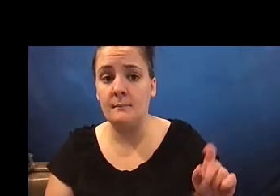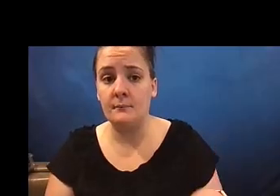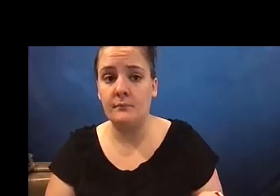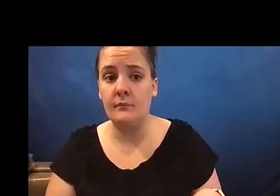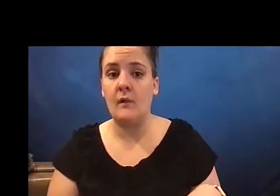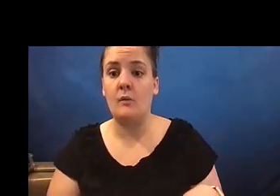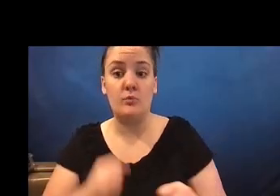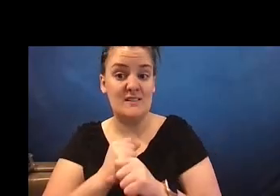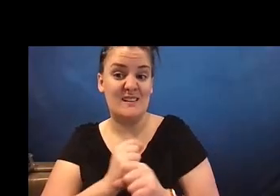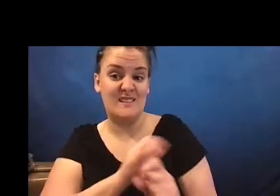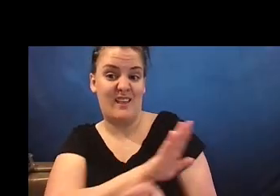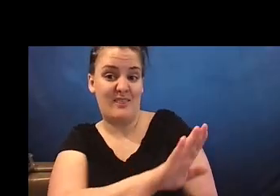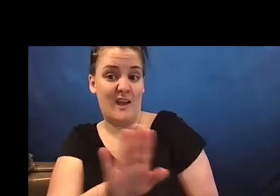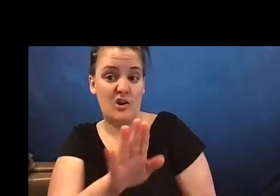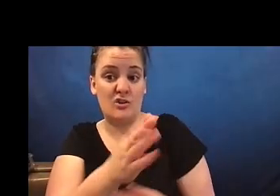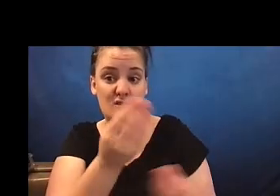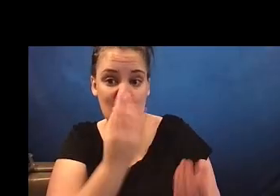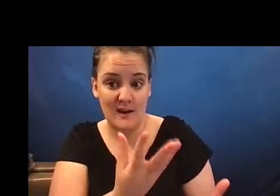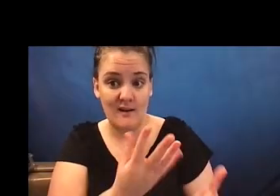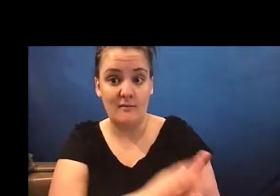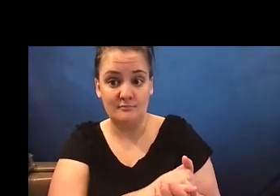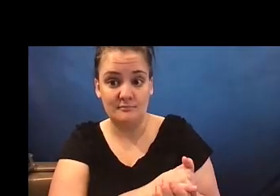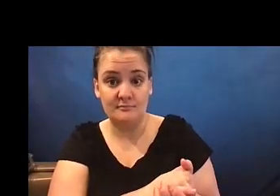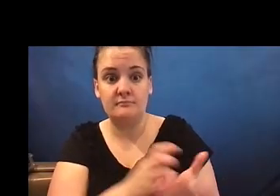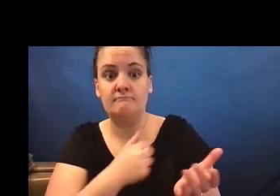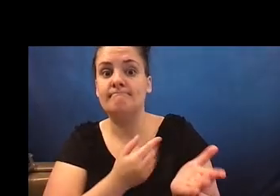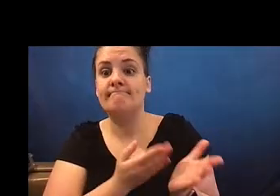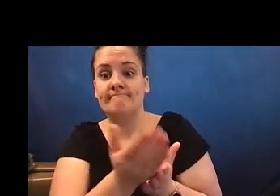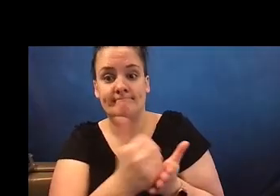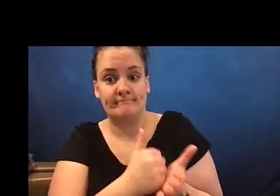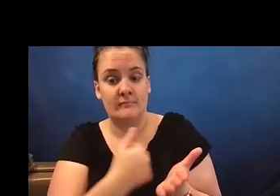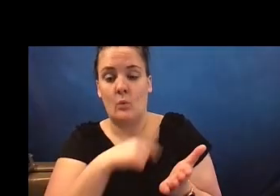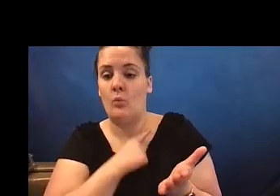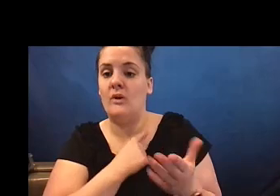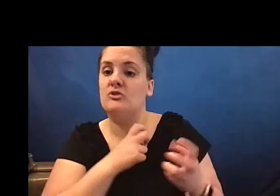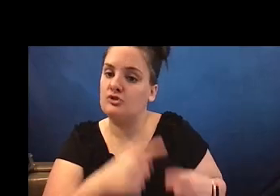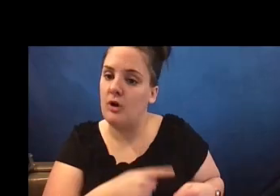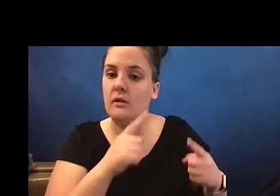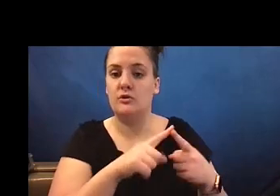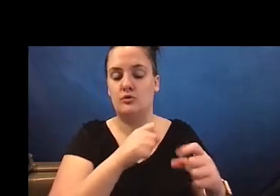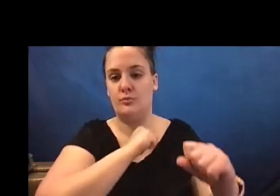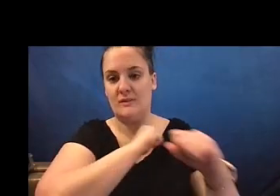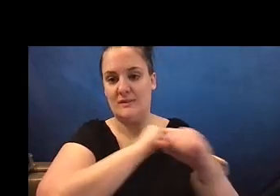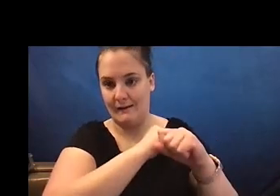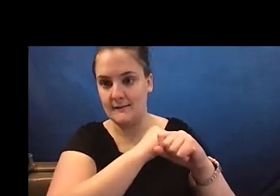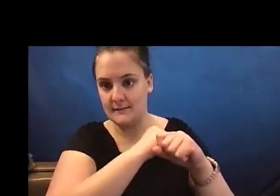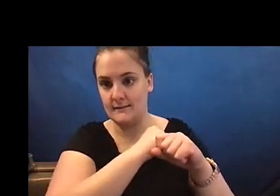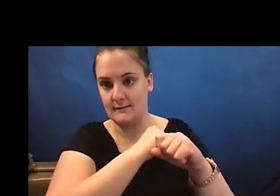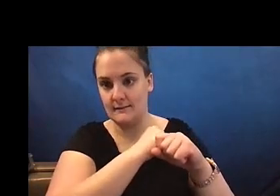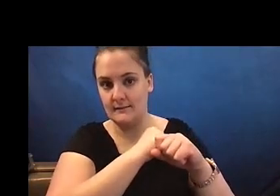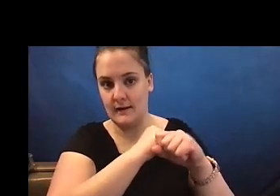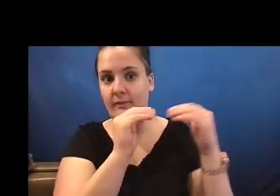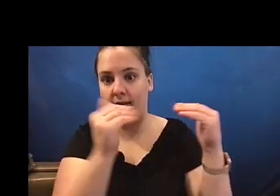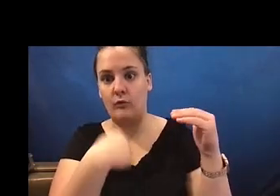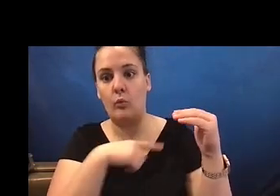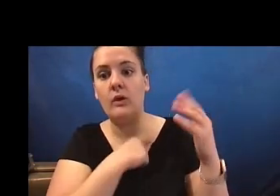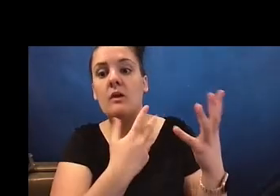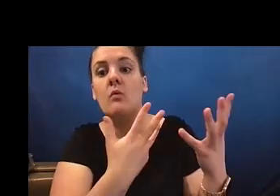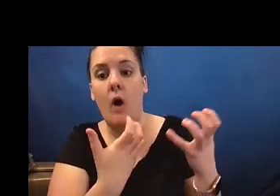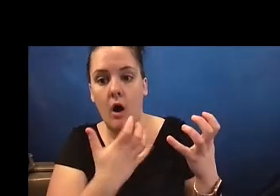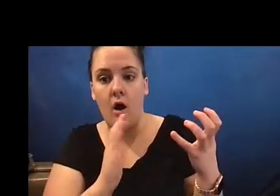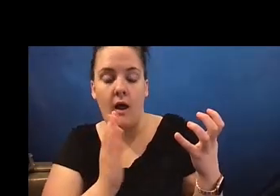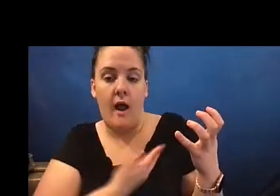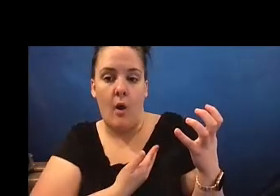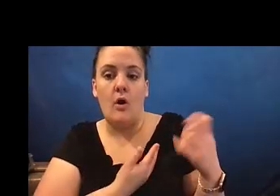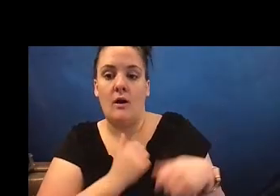protecting their data through Medicaid? And I just want to be transparent. We're having a hard time protecting at the level that we would want, that are